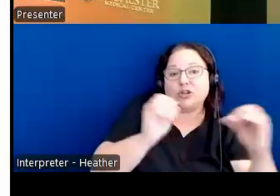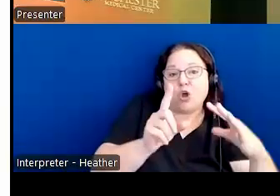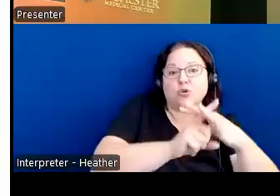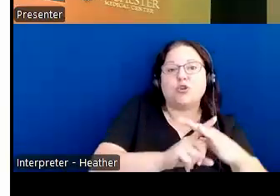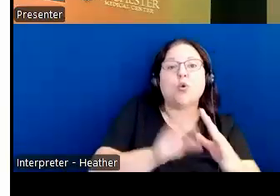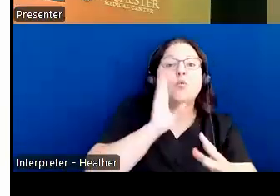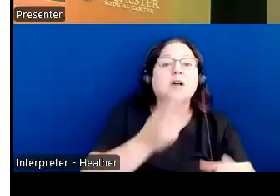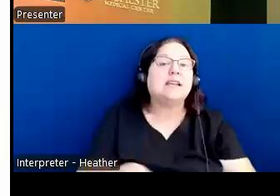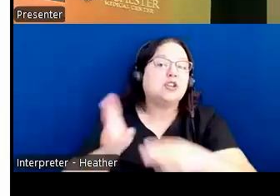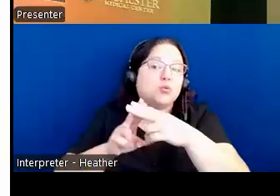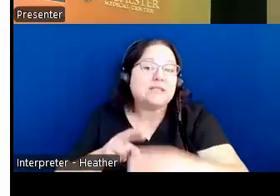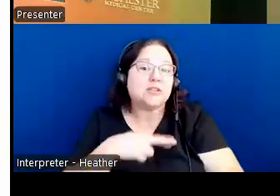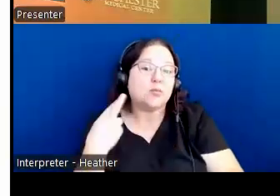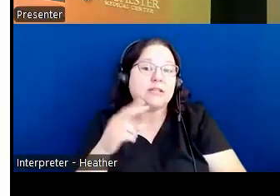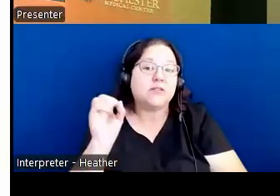by